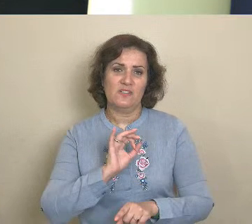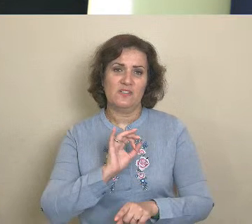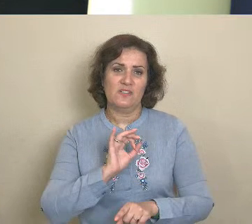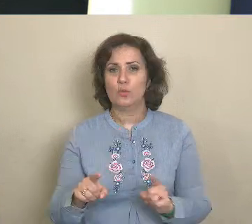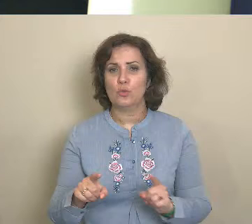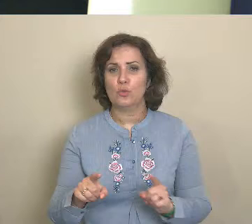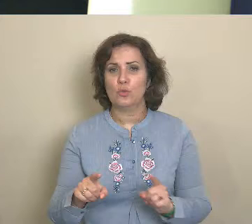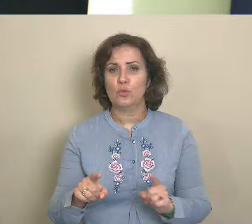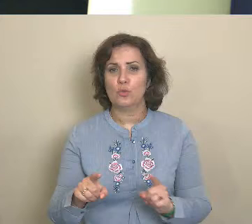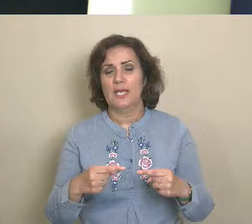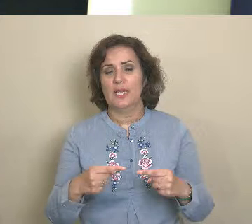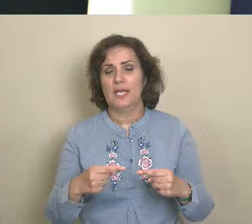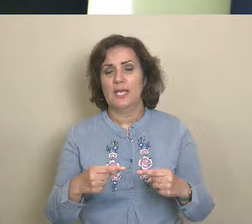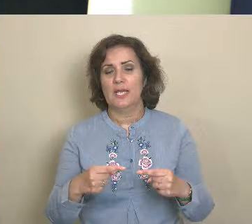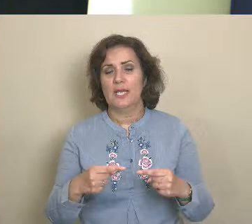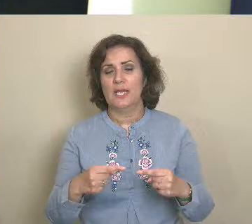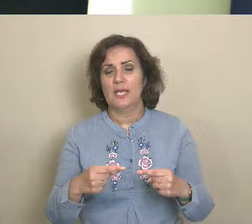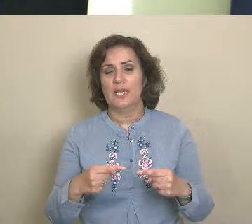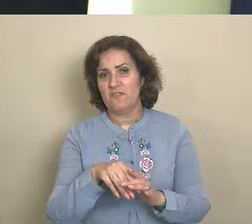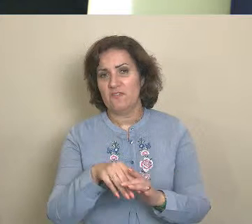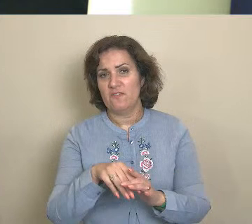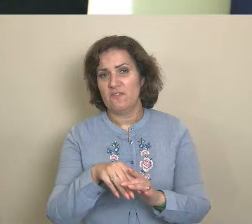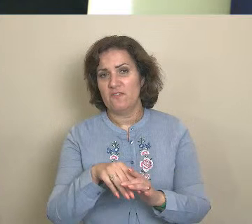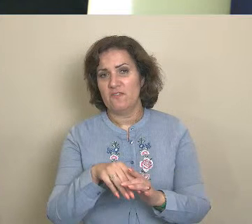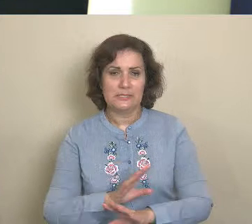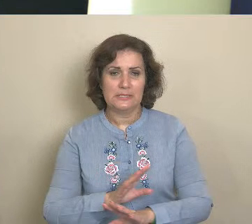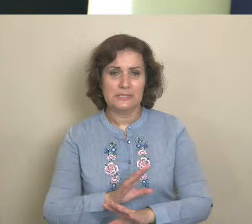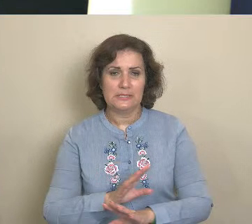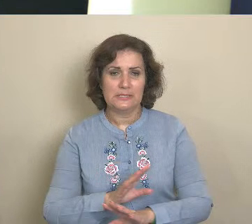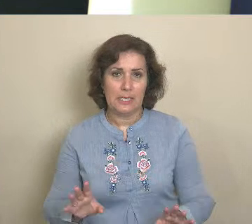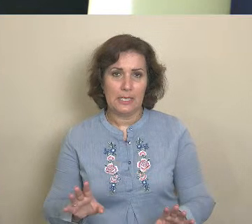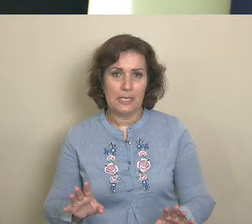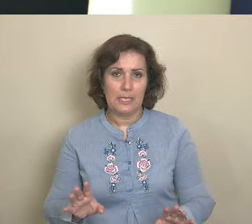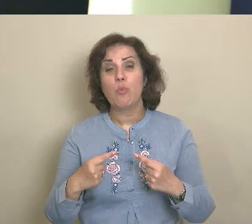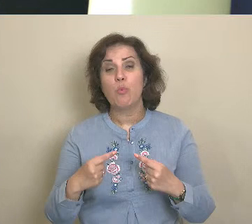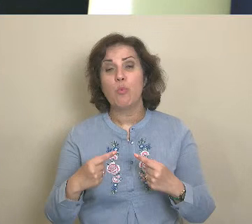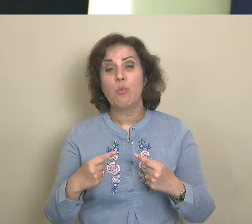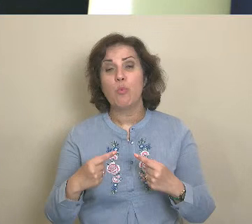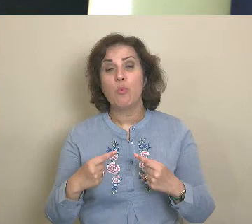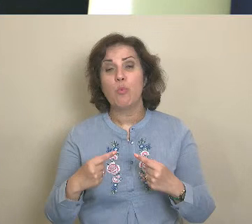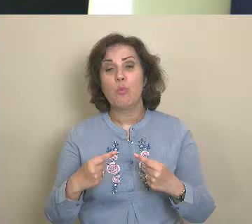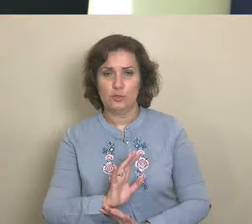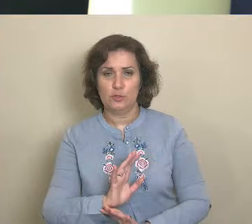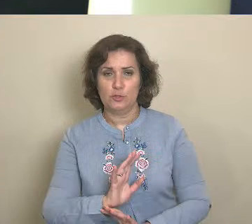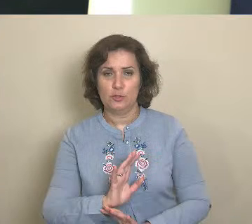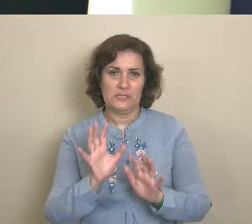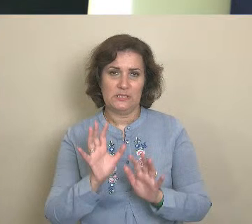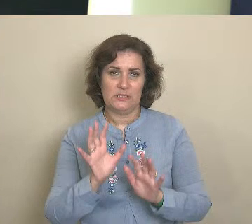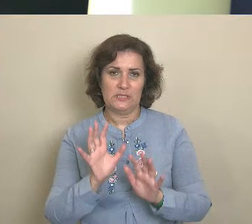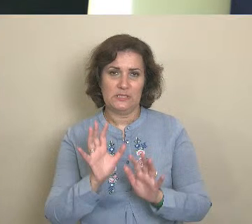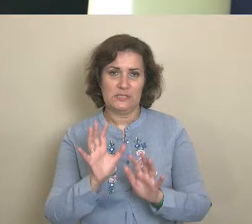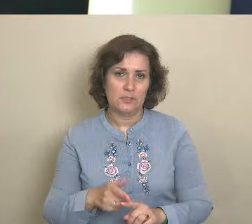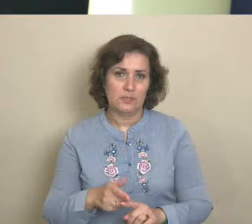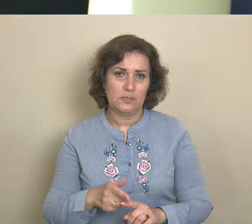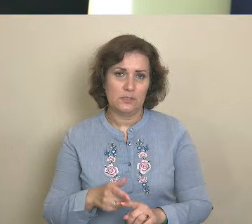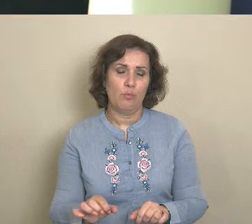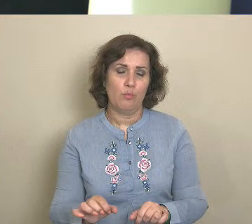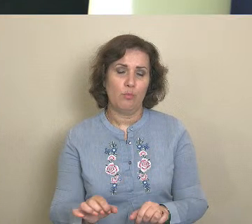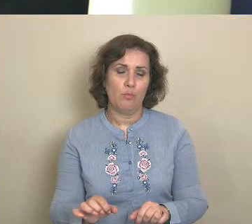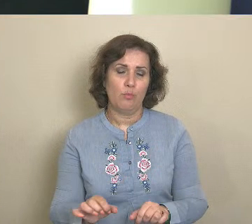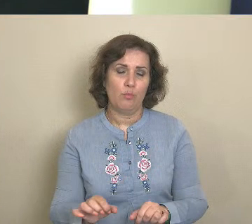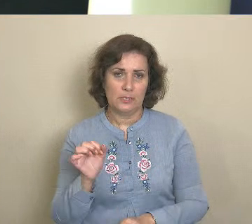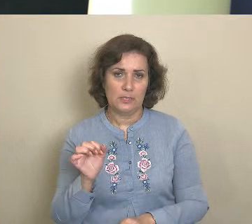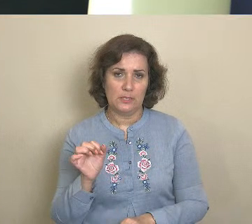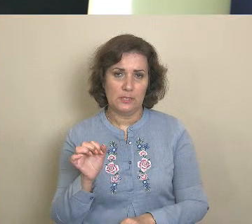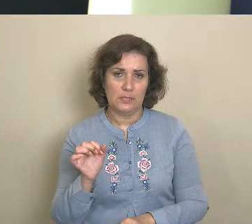the CEC to ensure the uniformity of application of the law so that various TECs